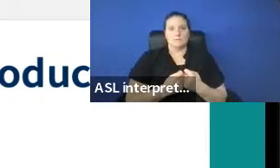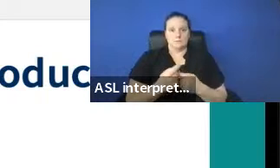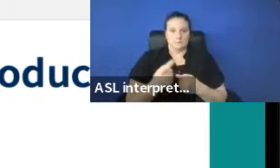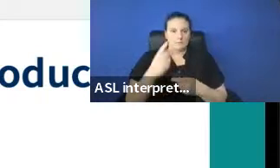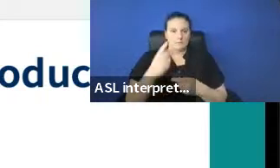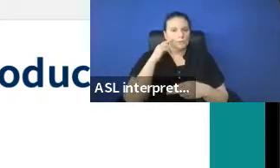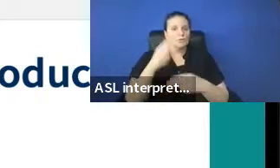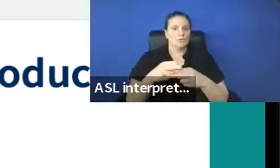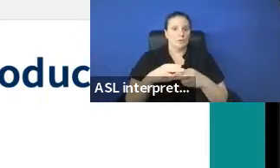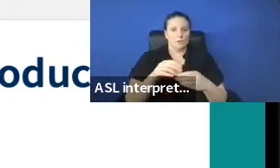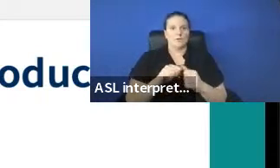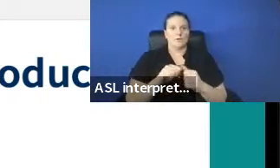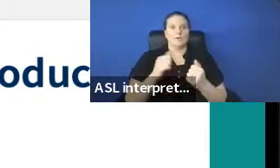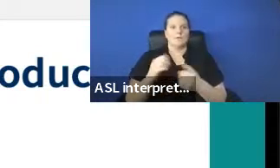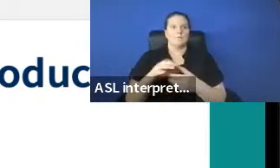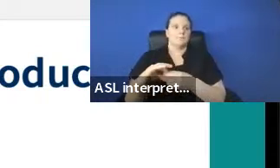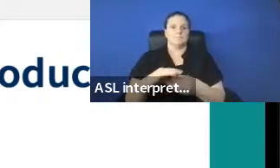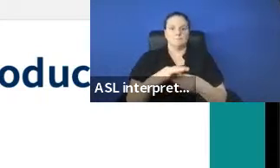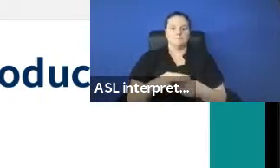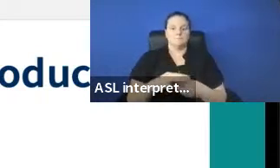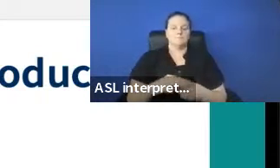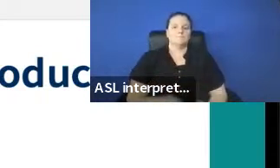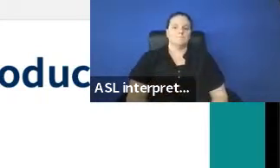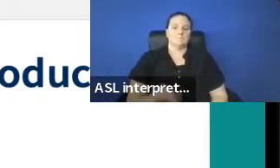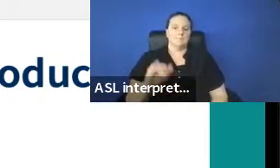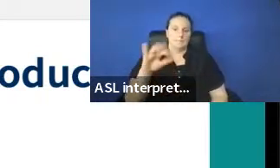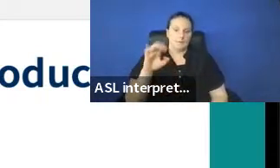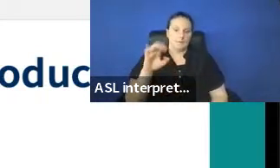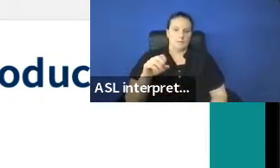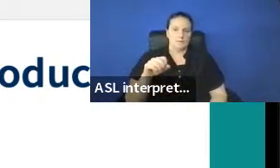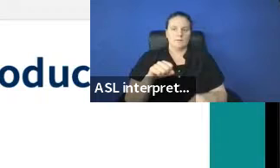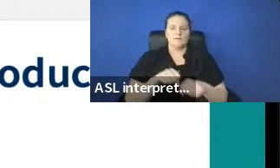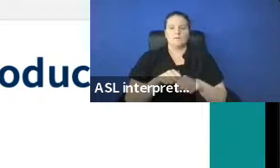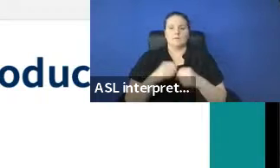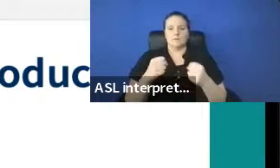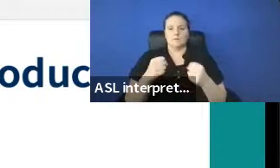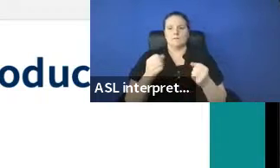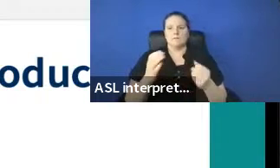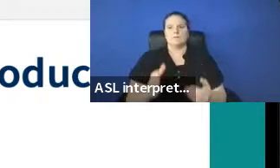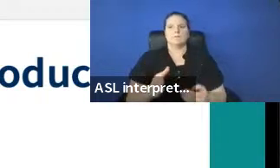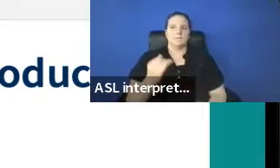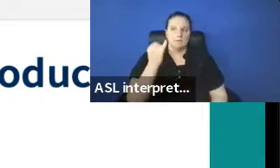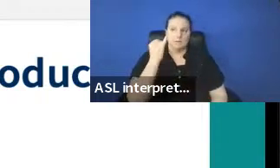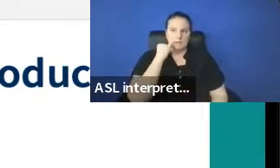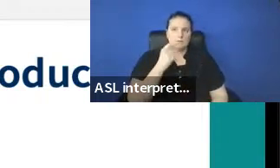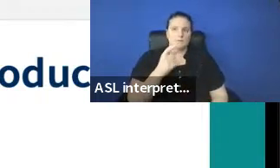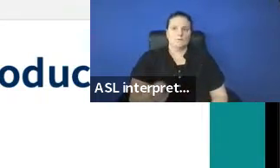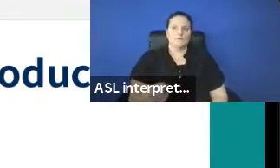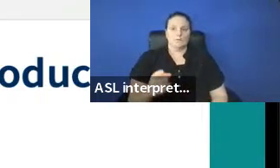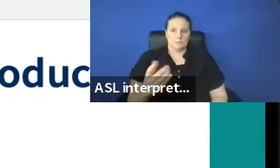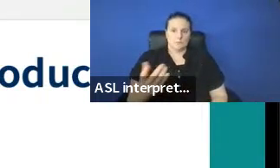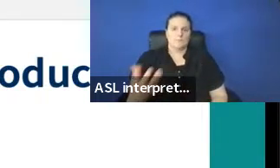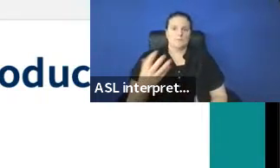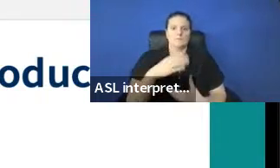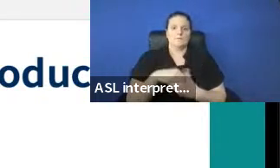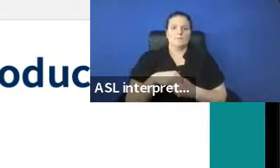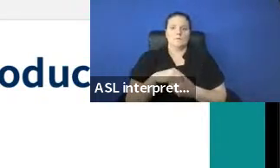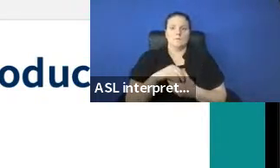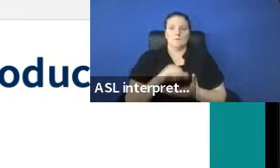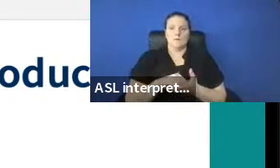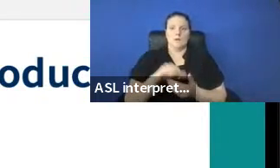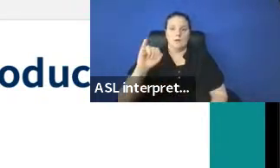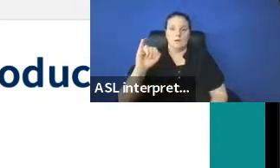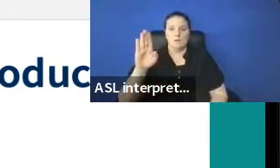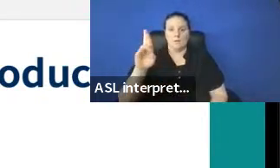affiliation. And then the icebreaker is, if you were an element of the IBR